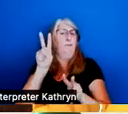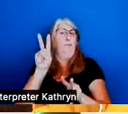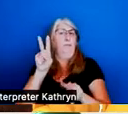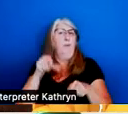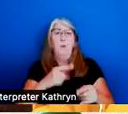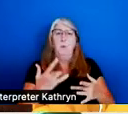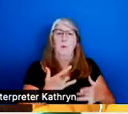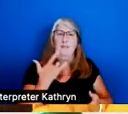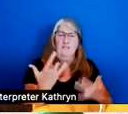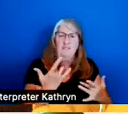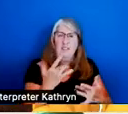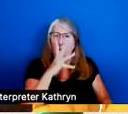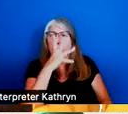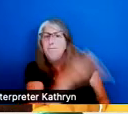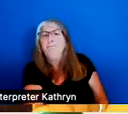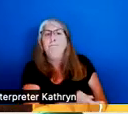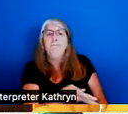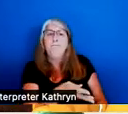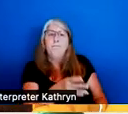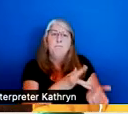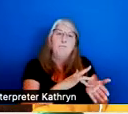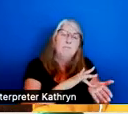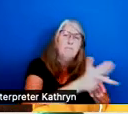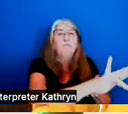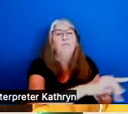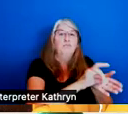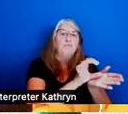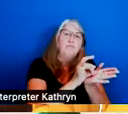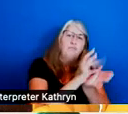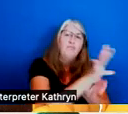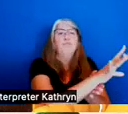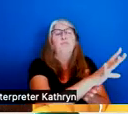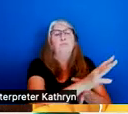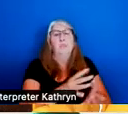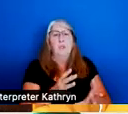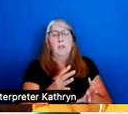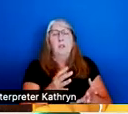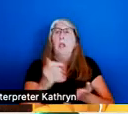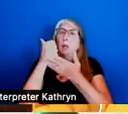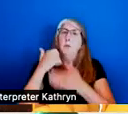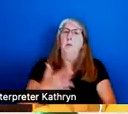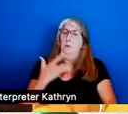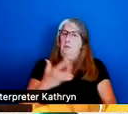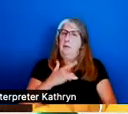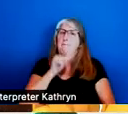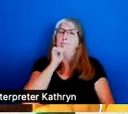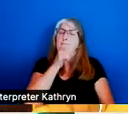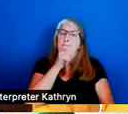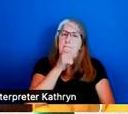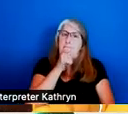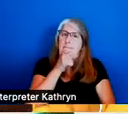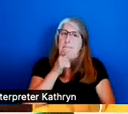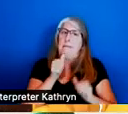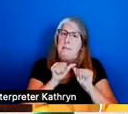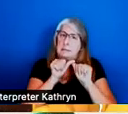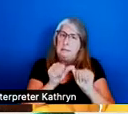dejection. Show us that though the road ahead may be long, we do not walk